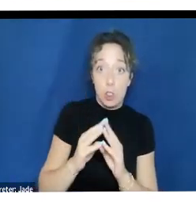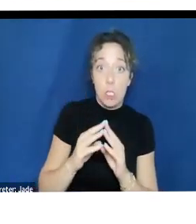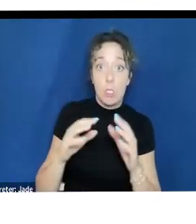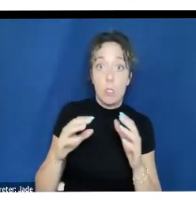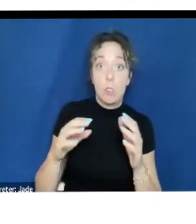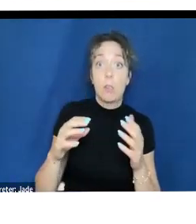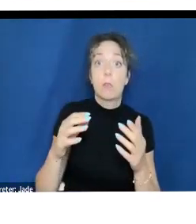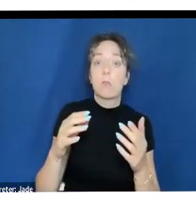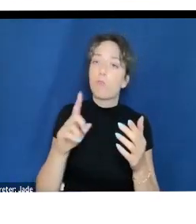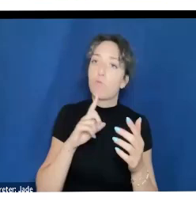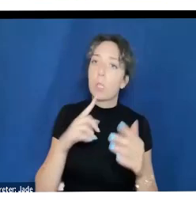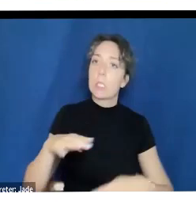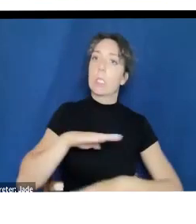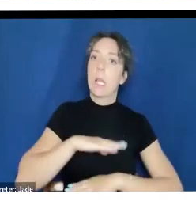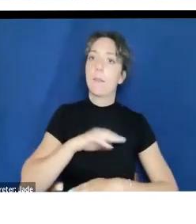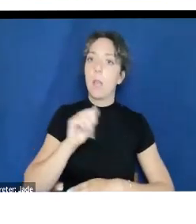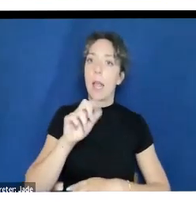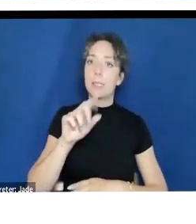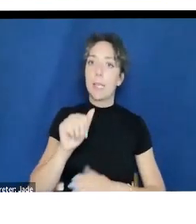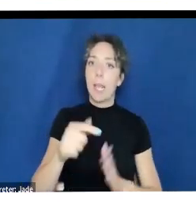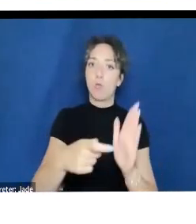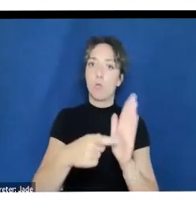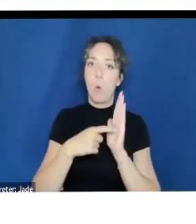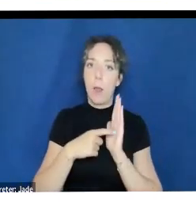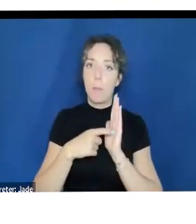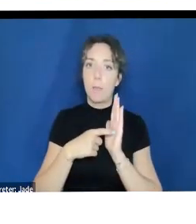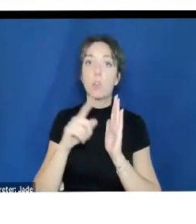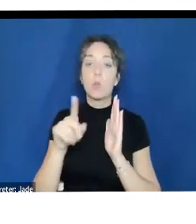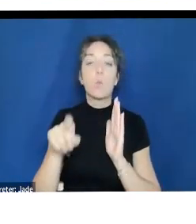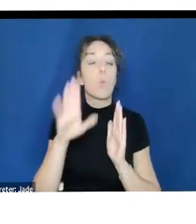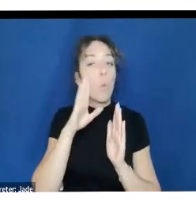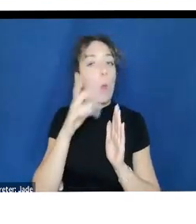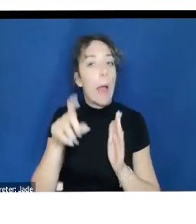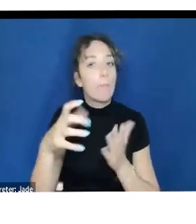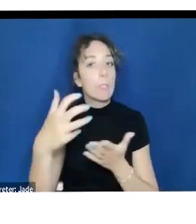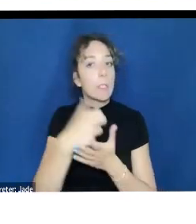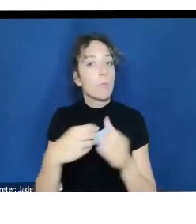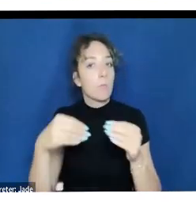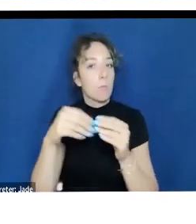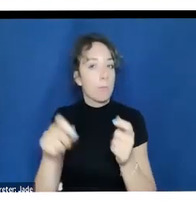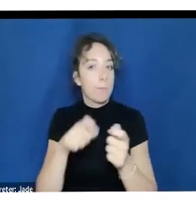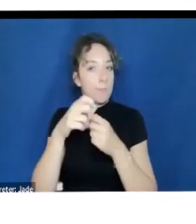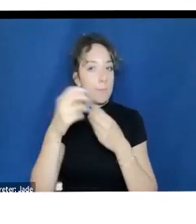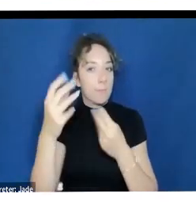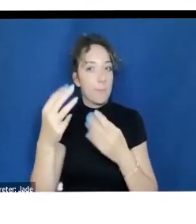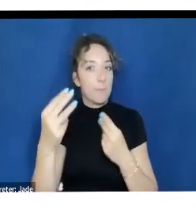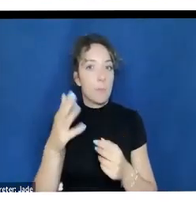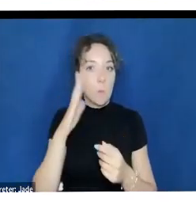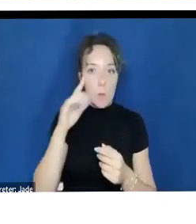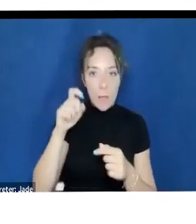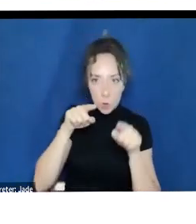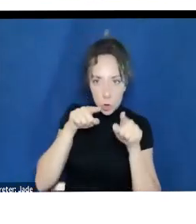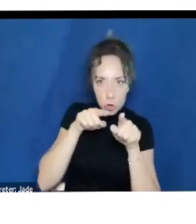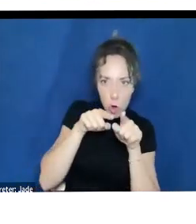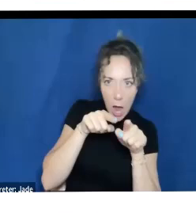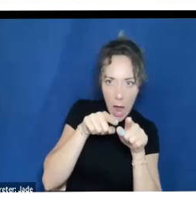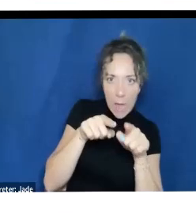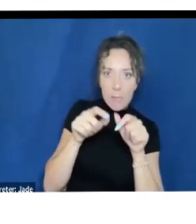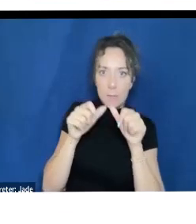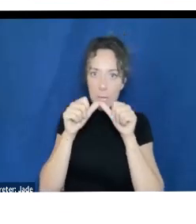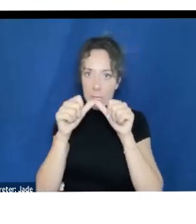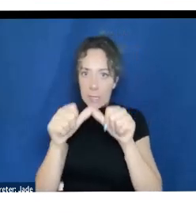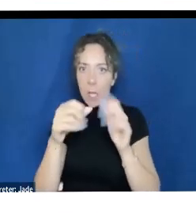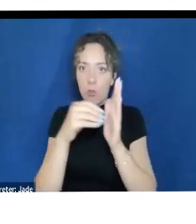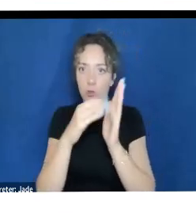ADA requirements, you will need to collect more specific information. You'll need to track and maintain records for hours per